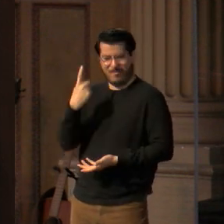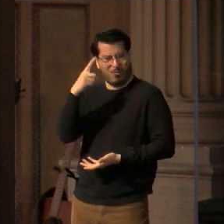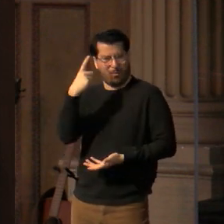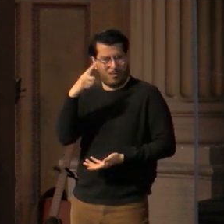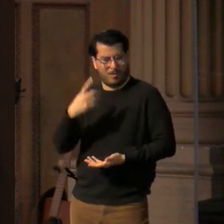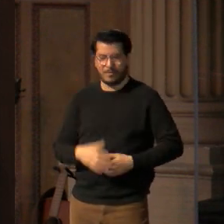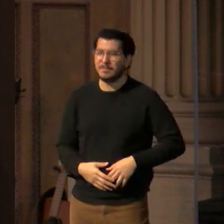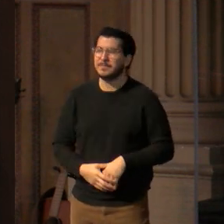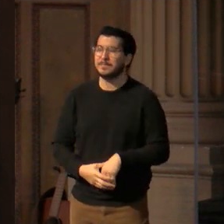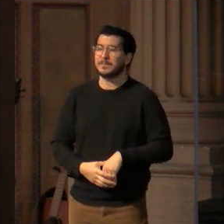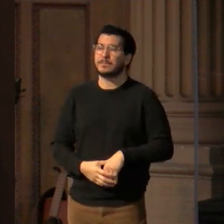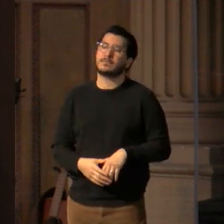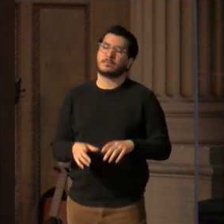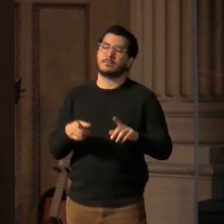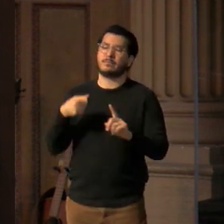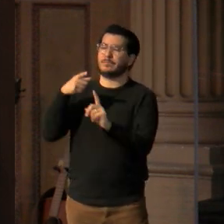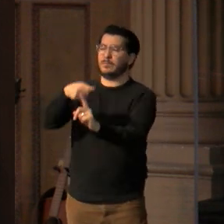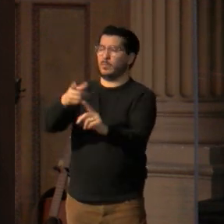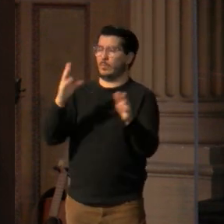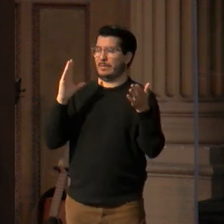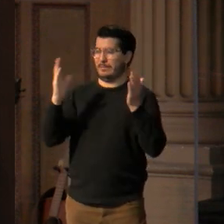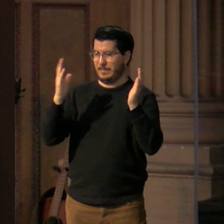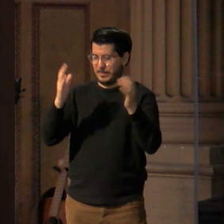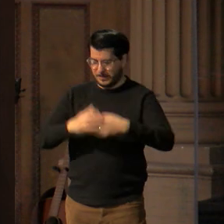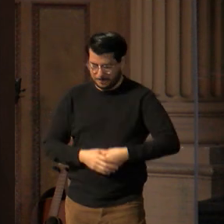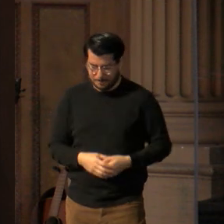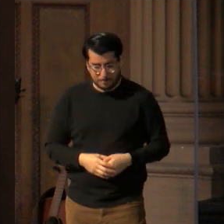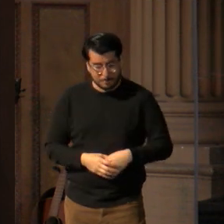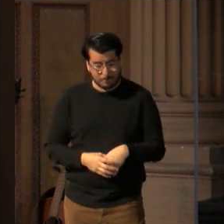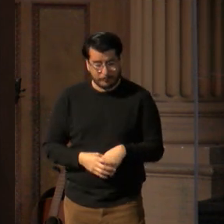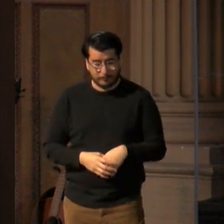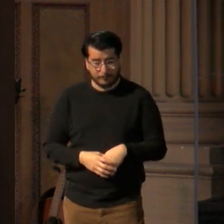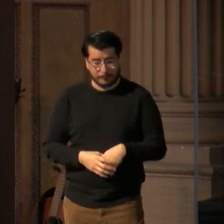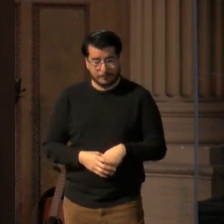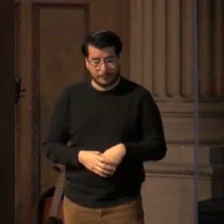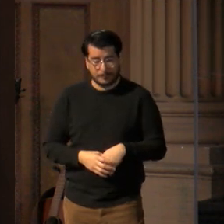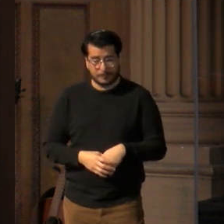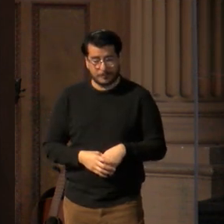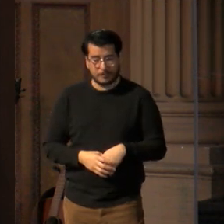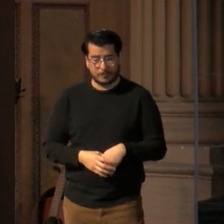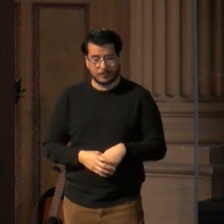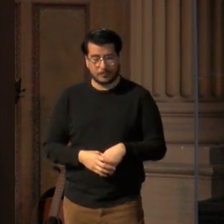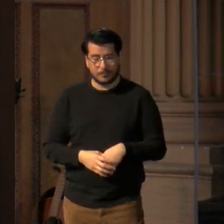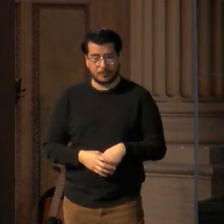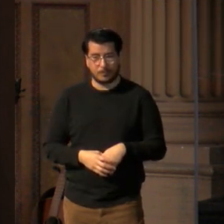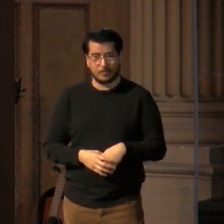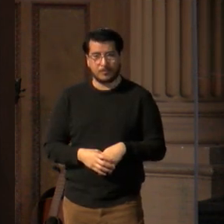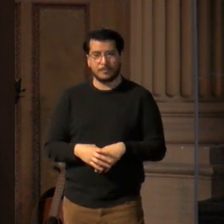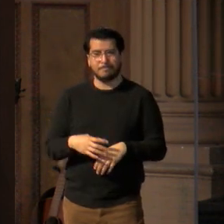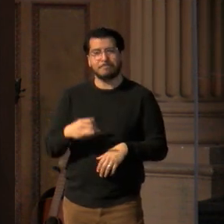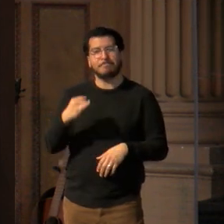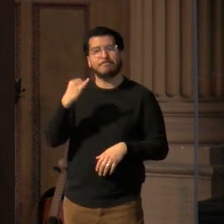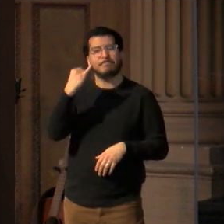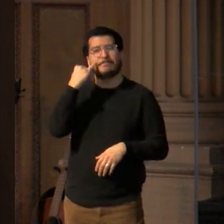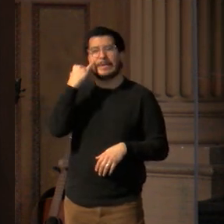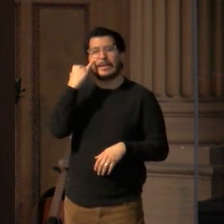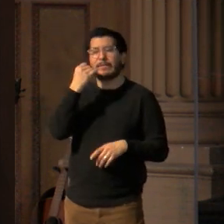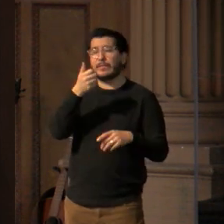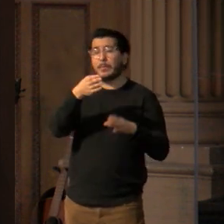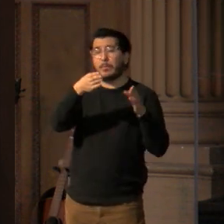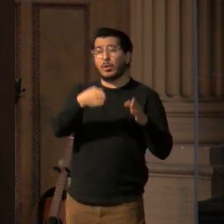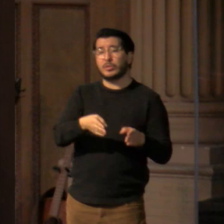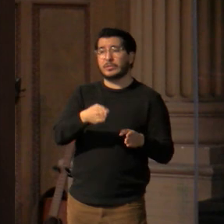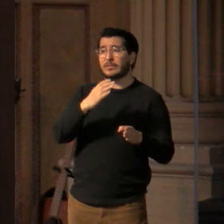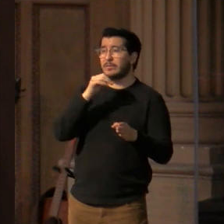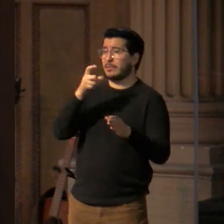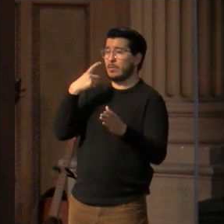And the comparison here is that if you don't have an eye for beauty and you only have an eye